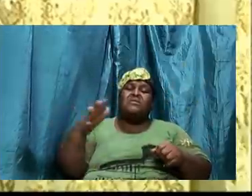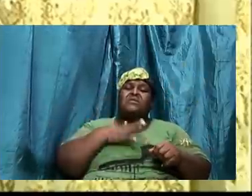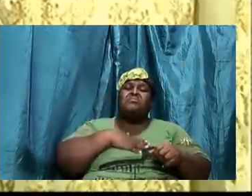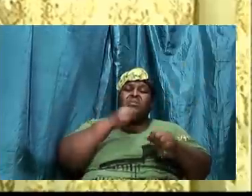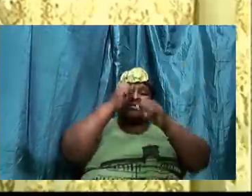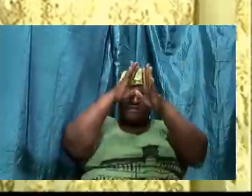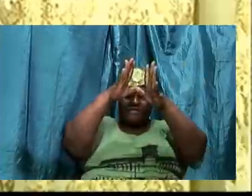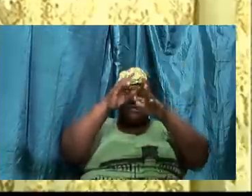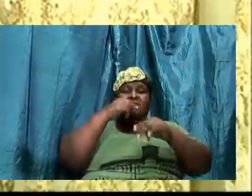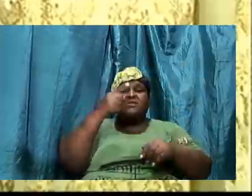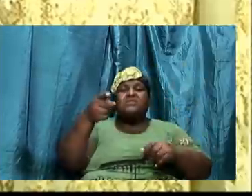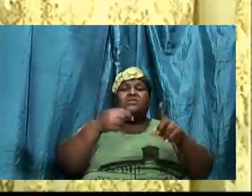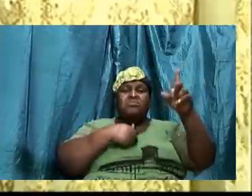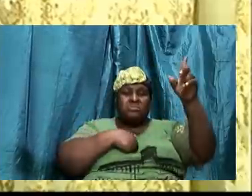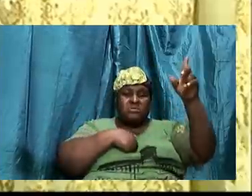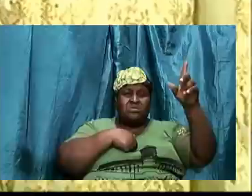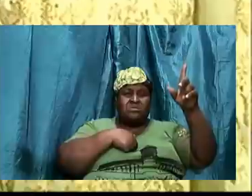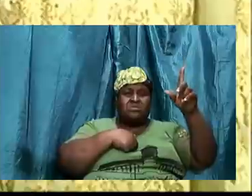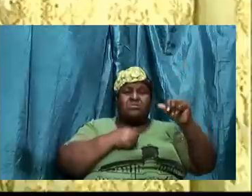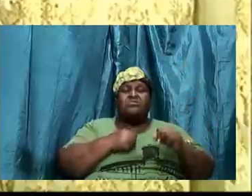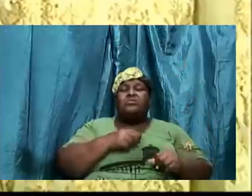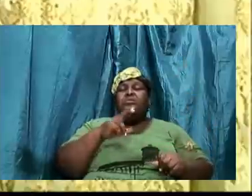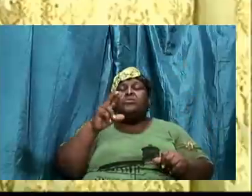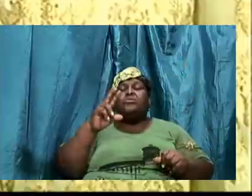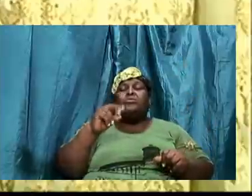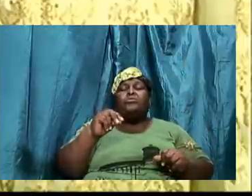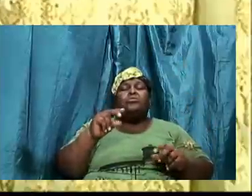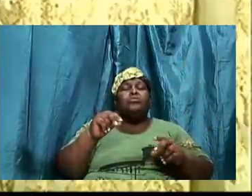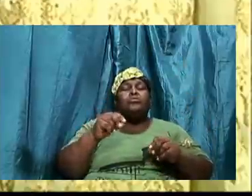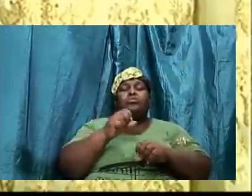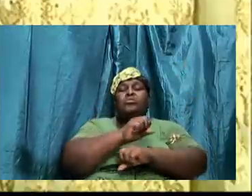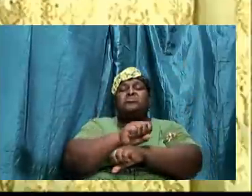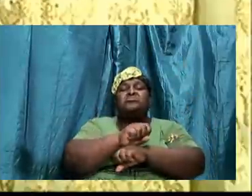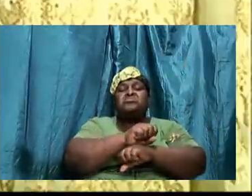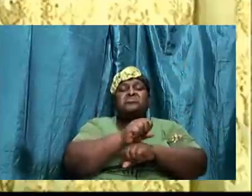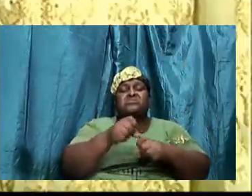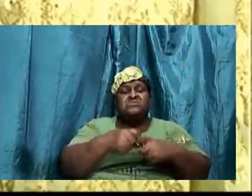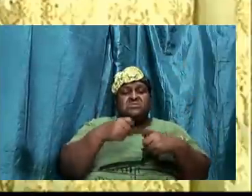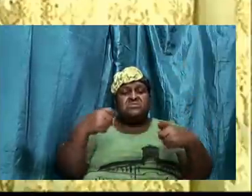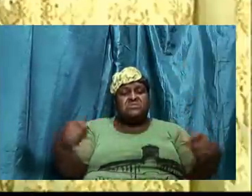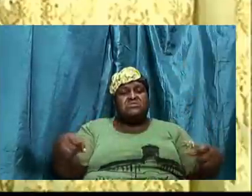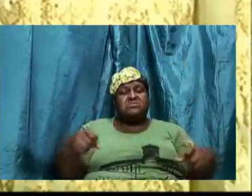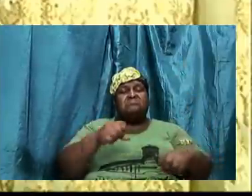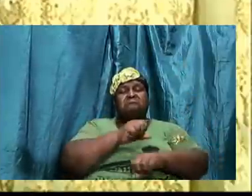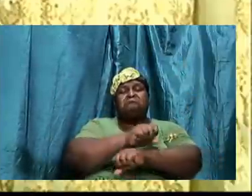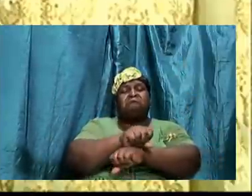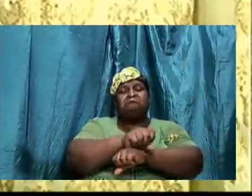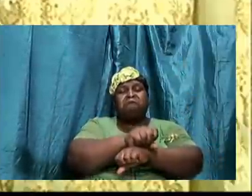told me. So we are no longer slaves, slave to sin, slave to